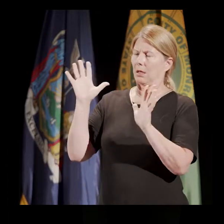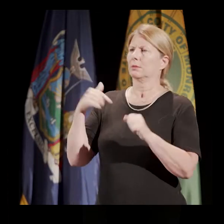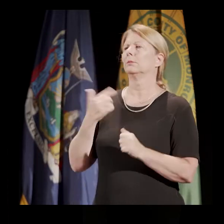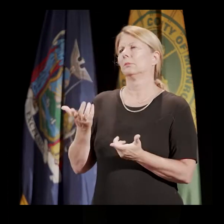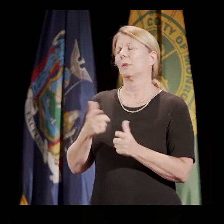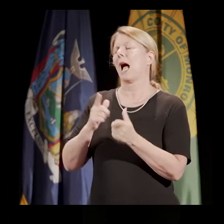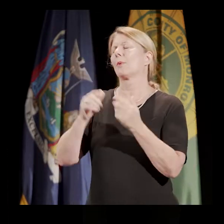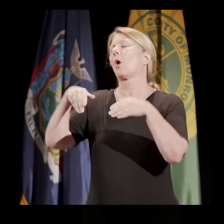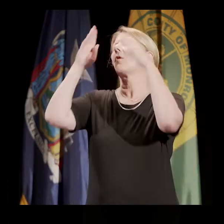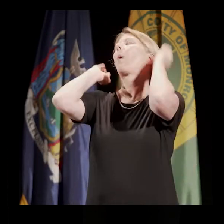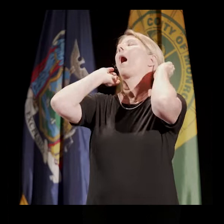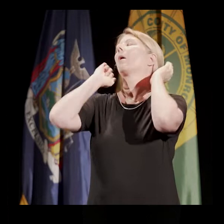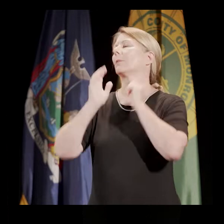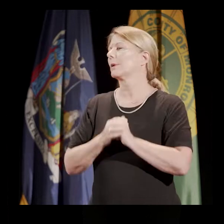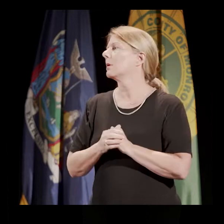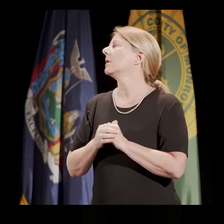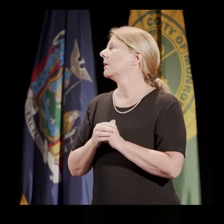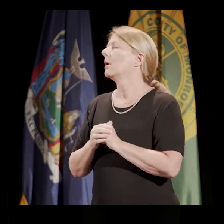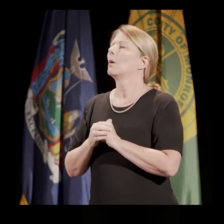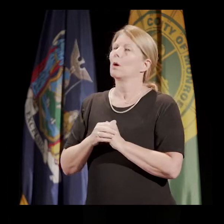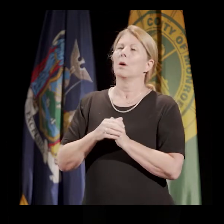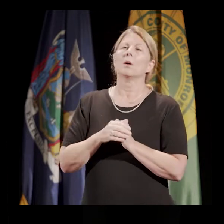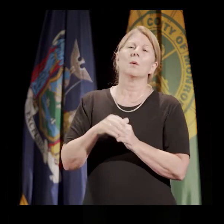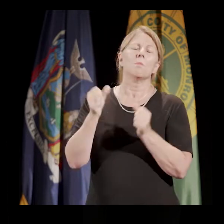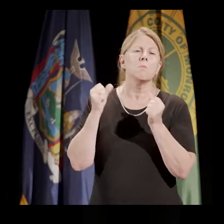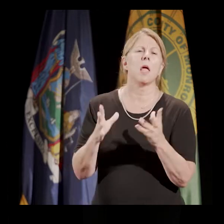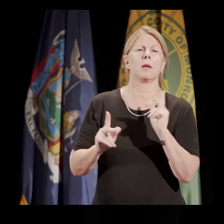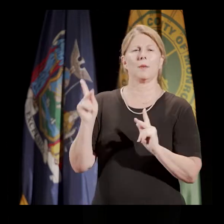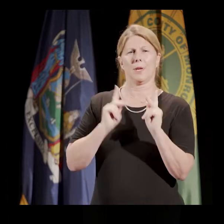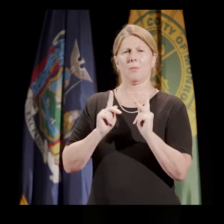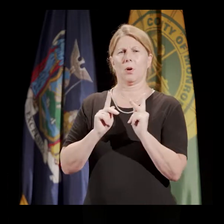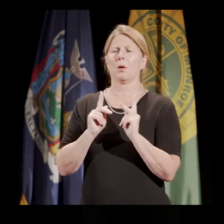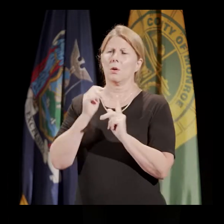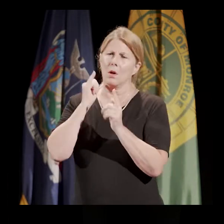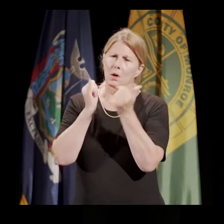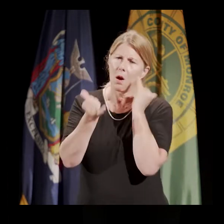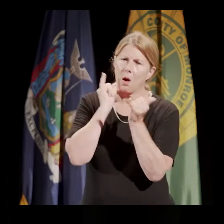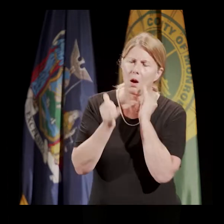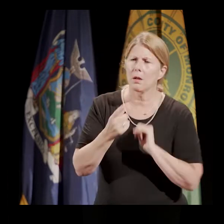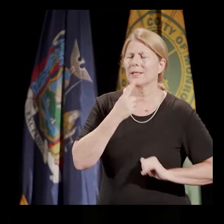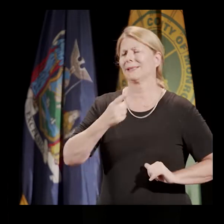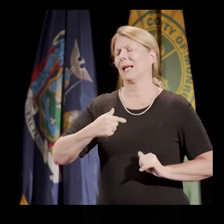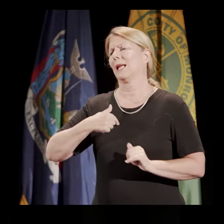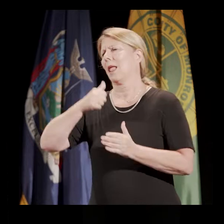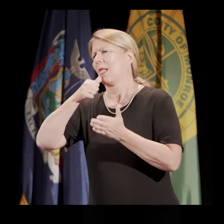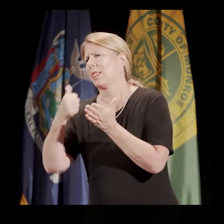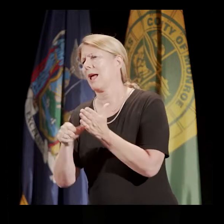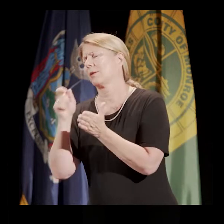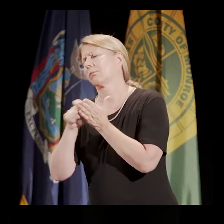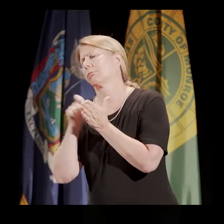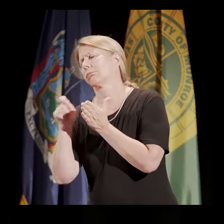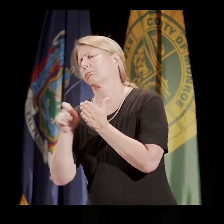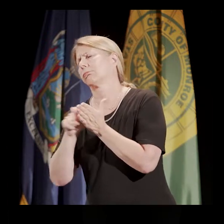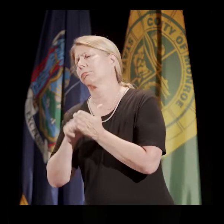was overwhelmed by the notes and calls of support from so many people saying they were here to lift up our city.